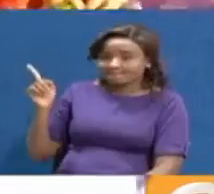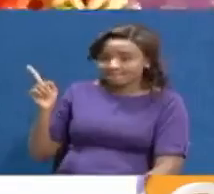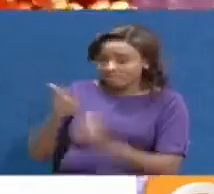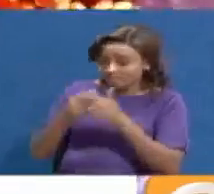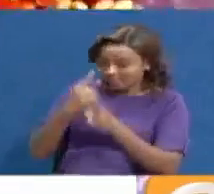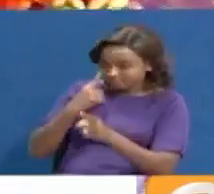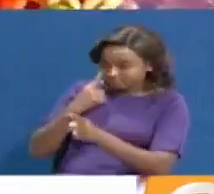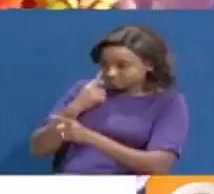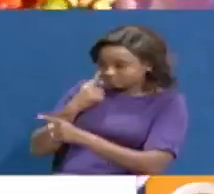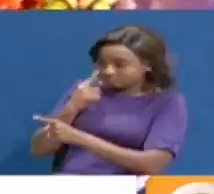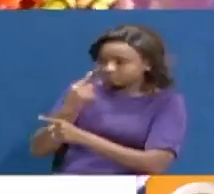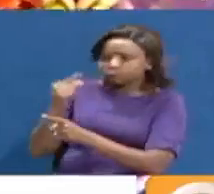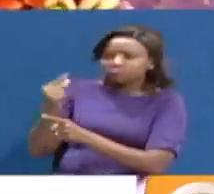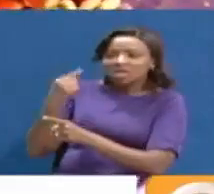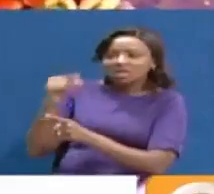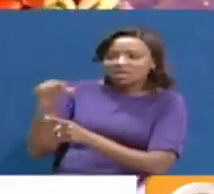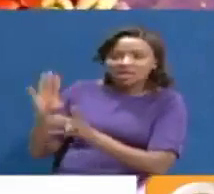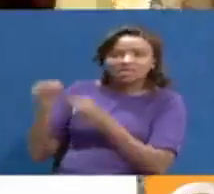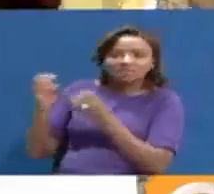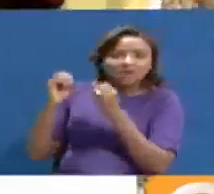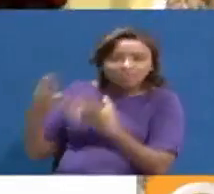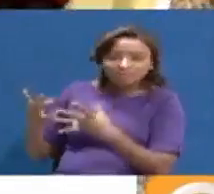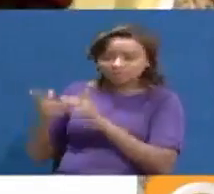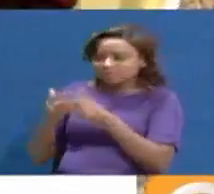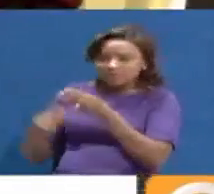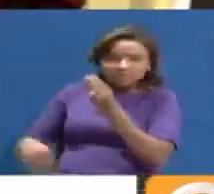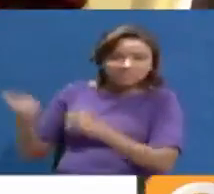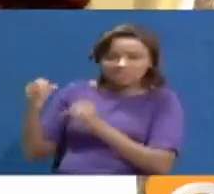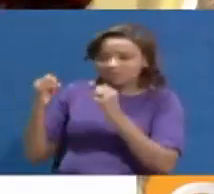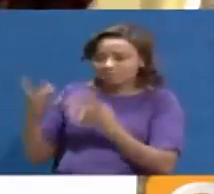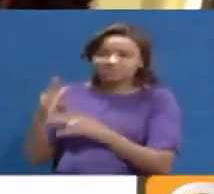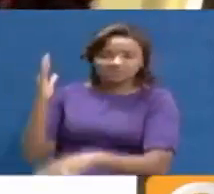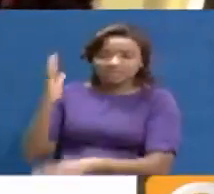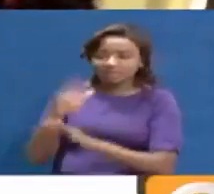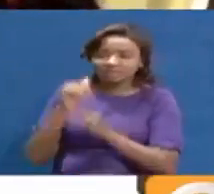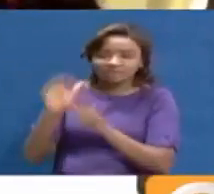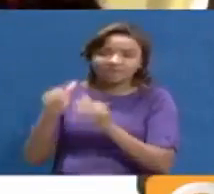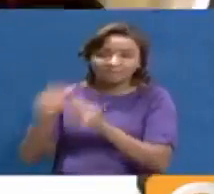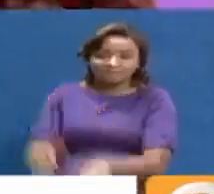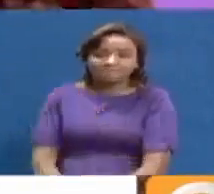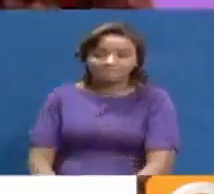grade and price the coffee and then assist the farmer to sell the parchment directly from the farm.